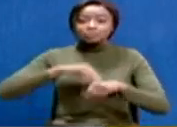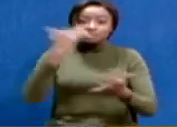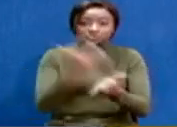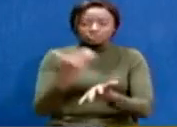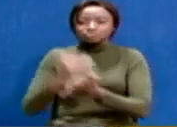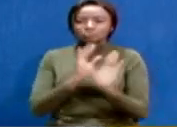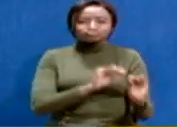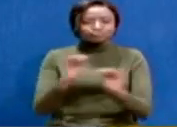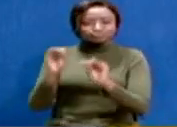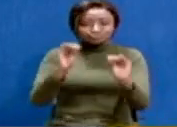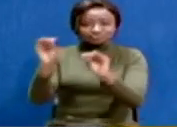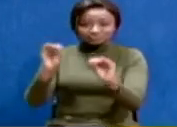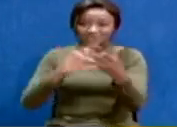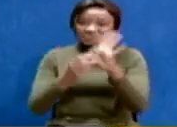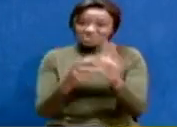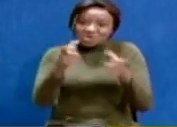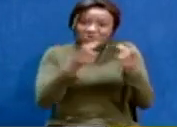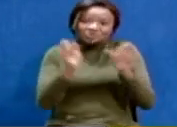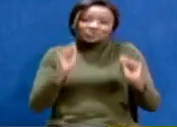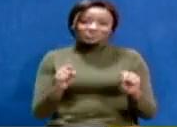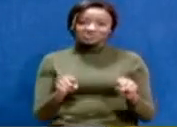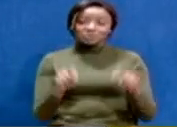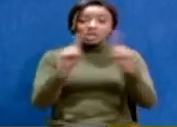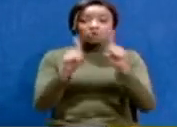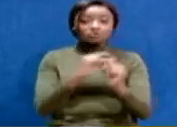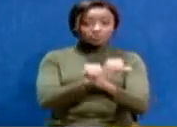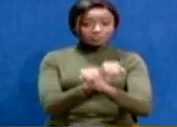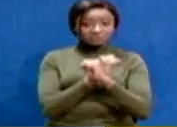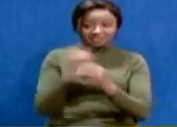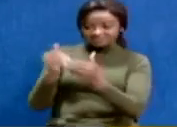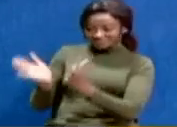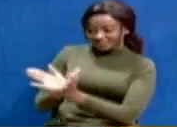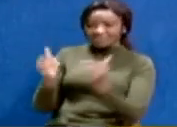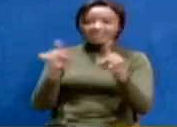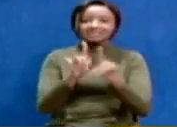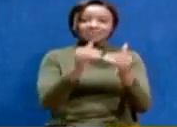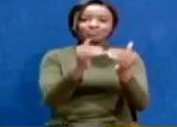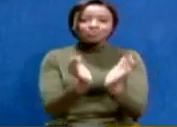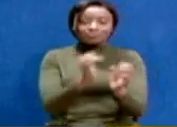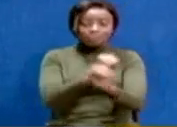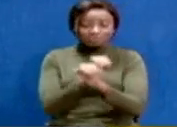exposing ourselves, and the more we are protecting our families and our loved ones.